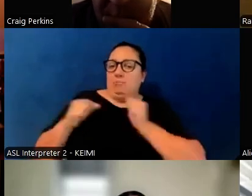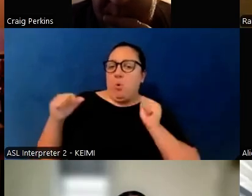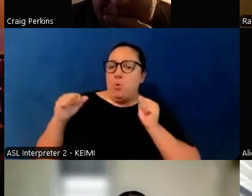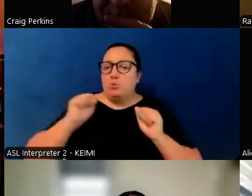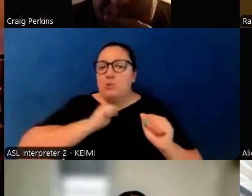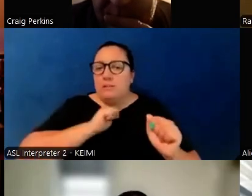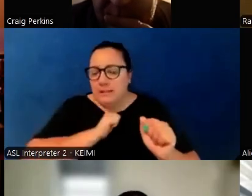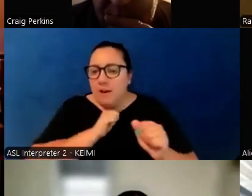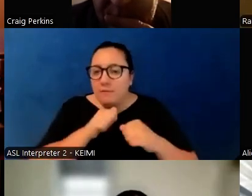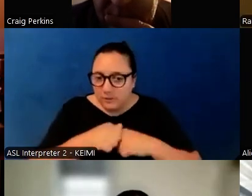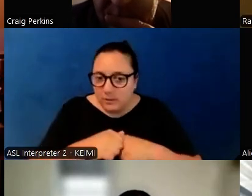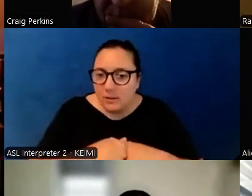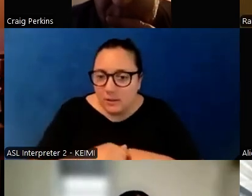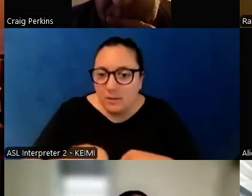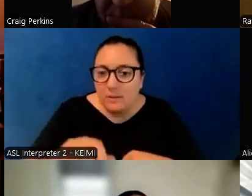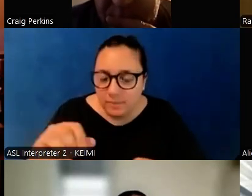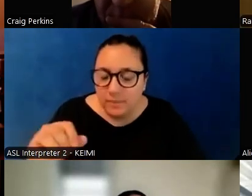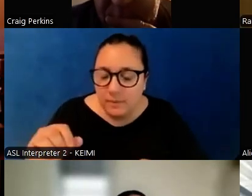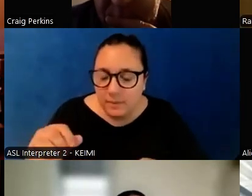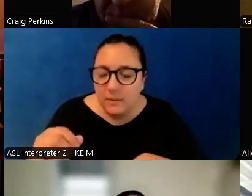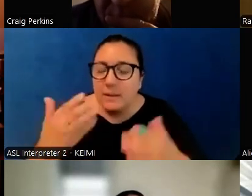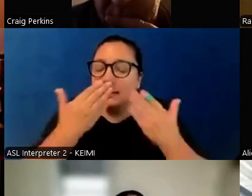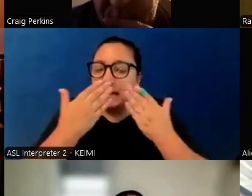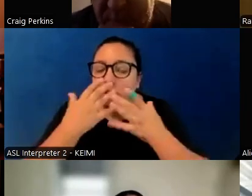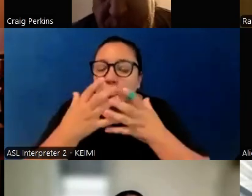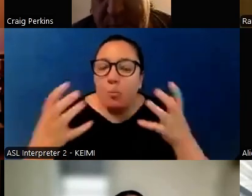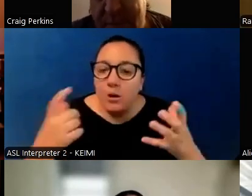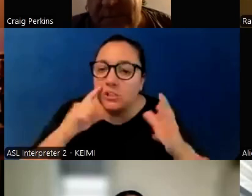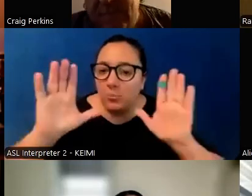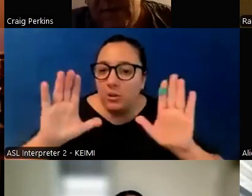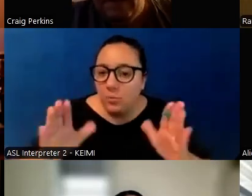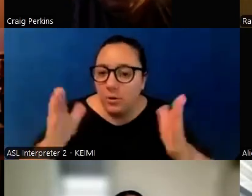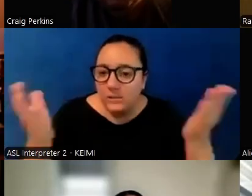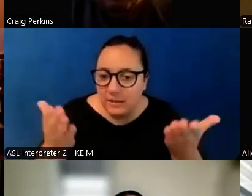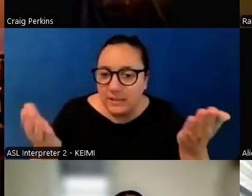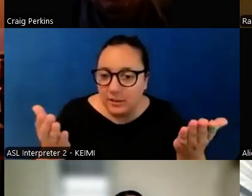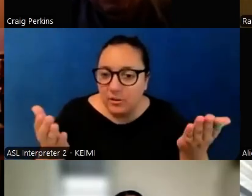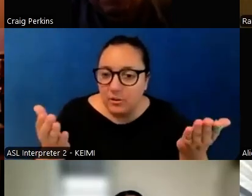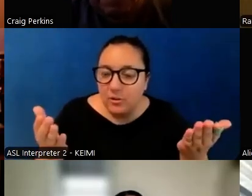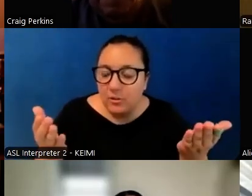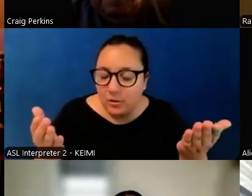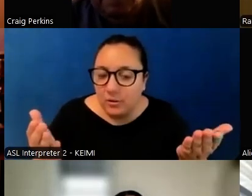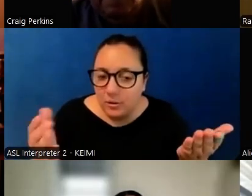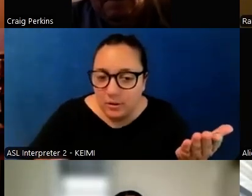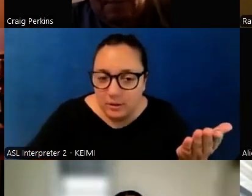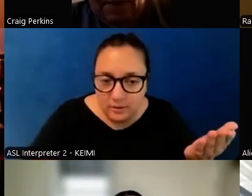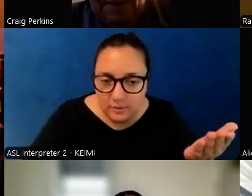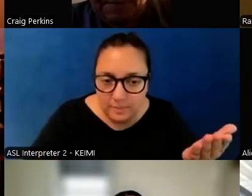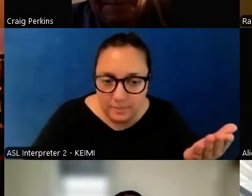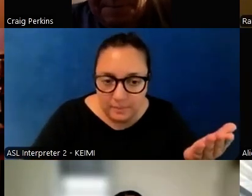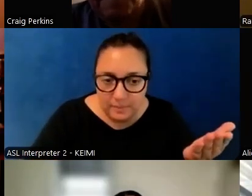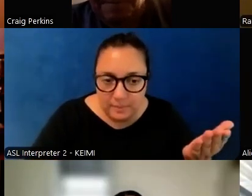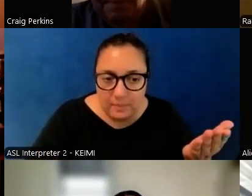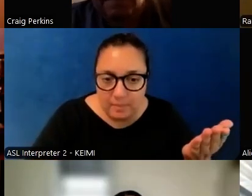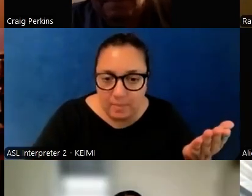meetings, all of their functions. Thank you so much, and I'm very glad to be here and just here and know that a program like this can exist for us.